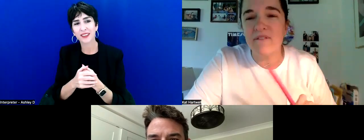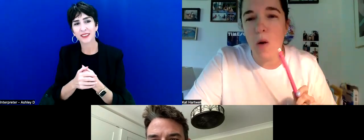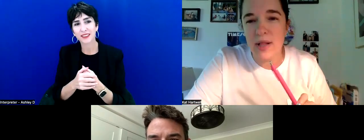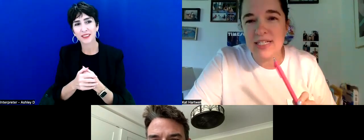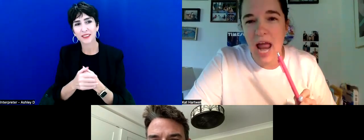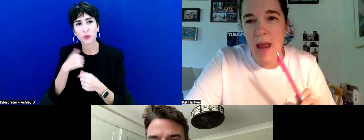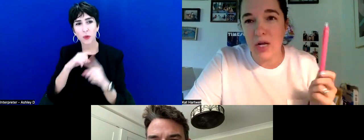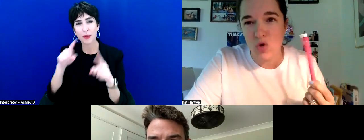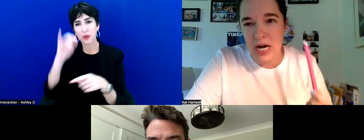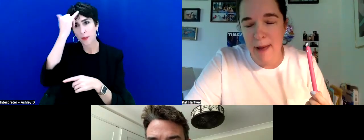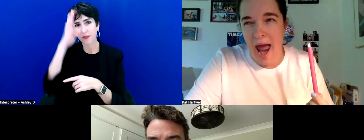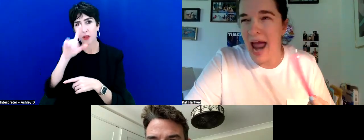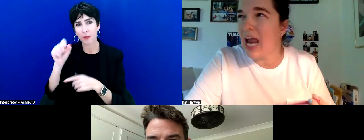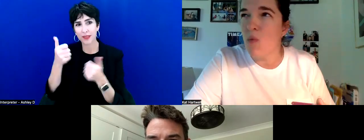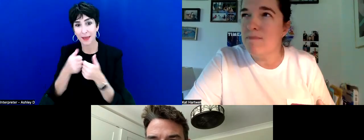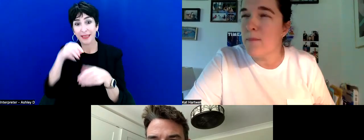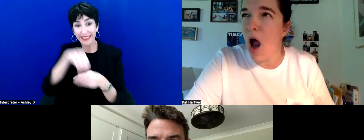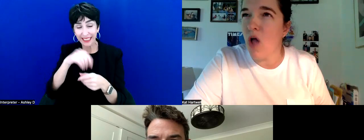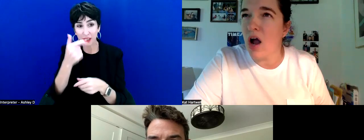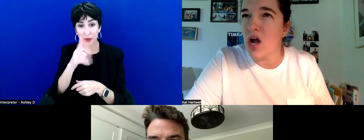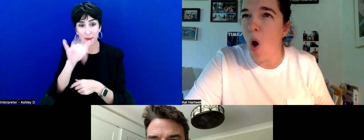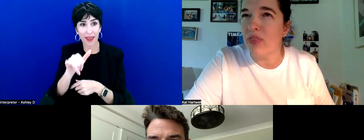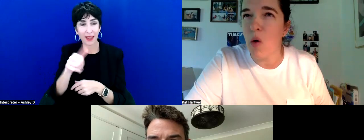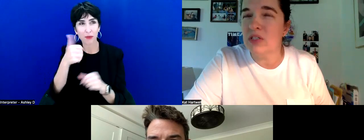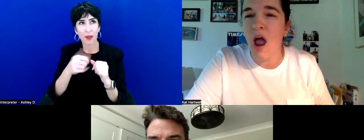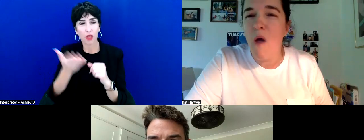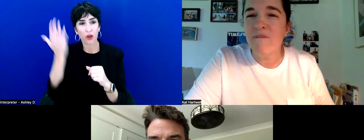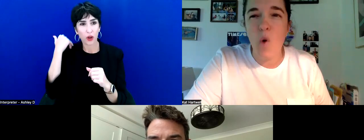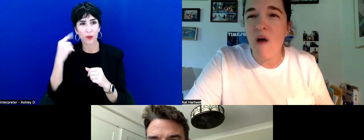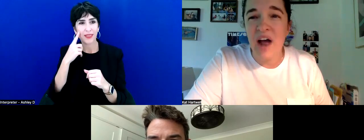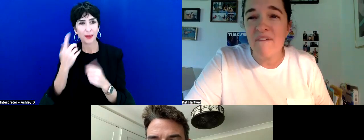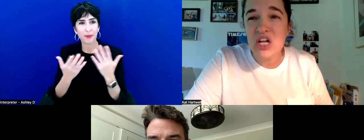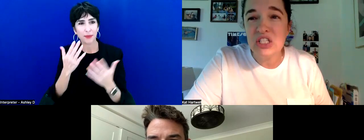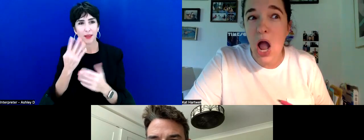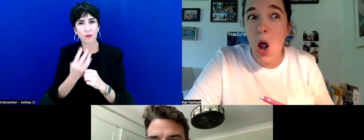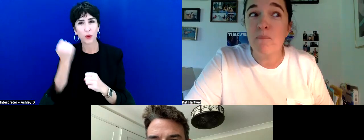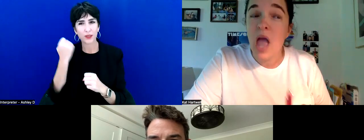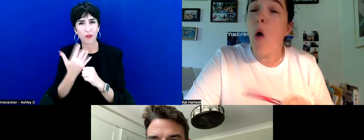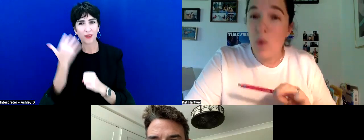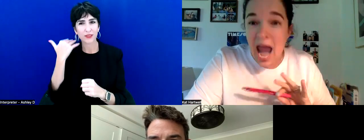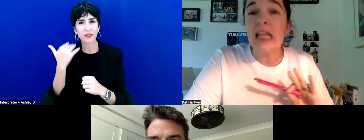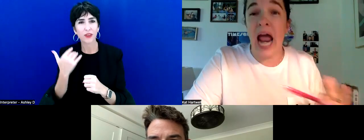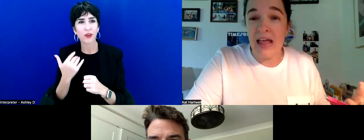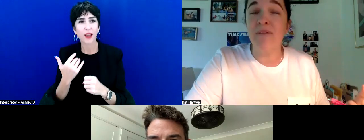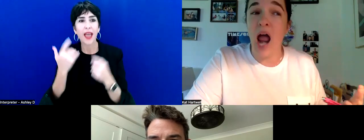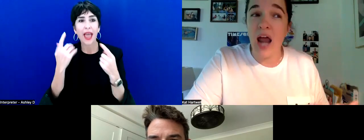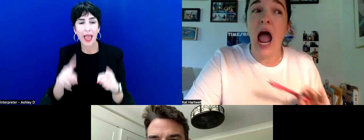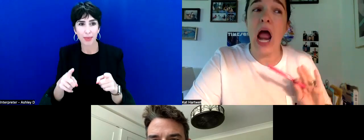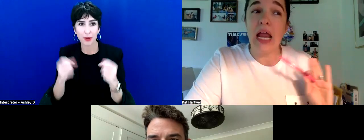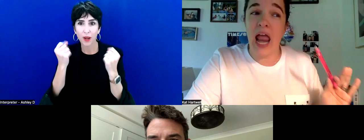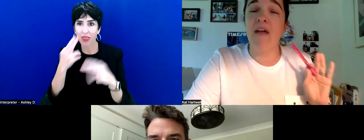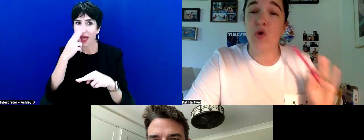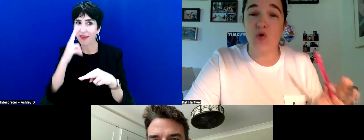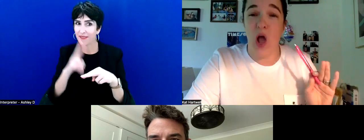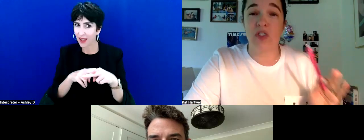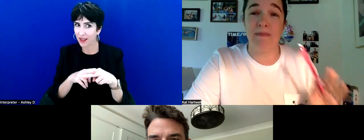to a Buffalo Bills game in Green Bay. I can't remember how long ago. I think it was like 4 or 5 years ago. We had a lot of fun.